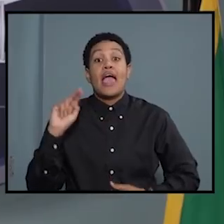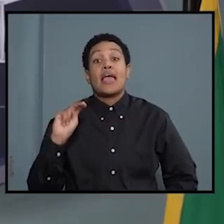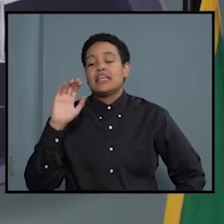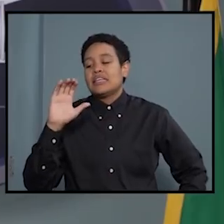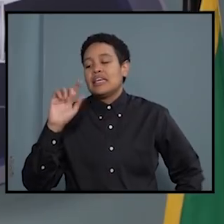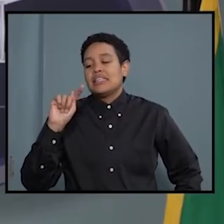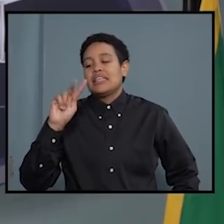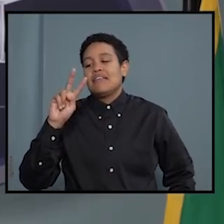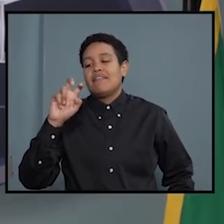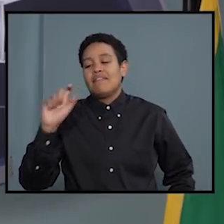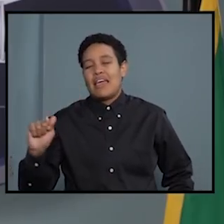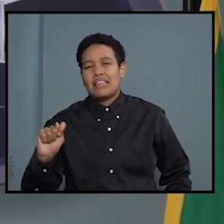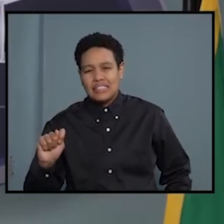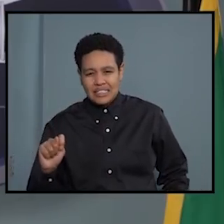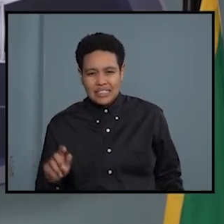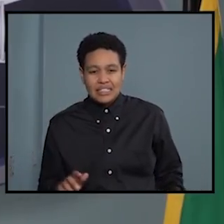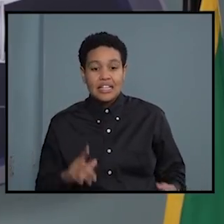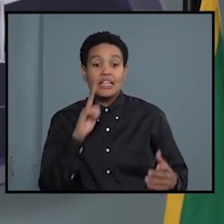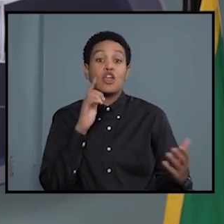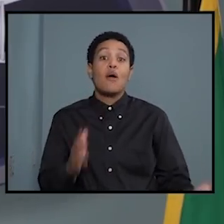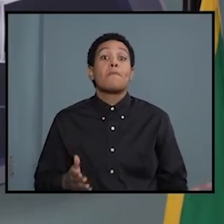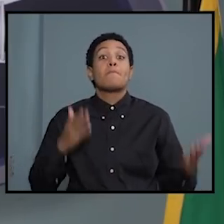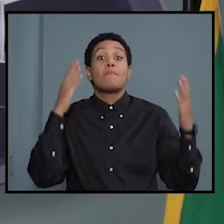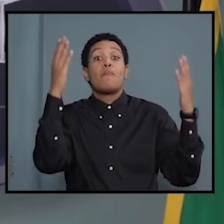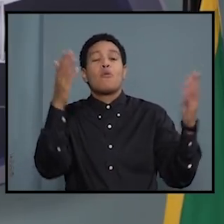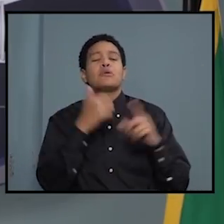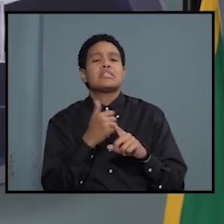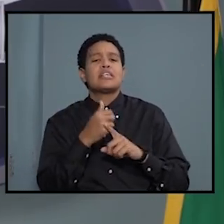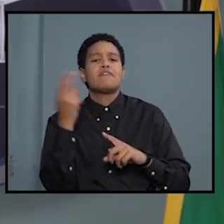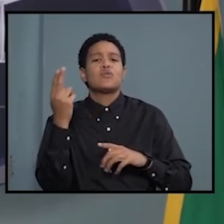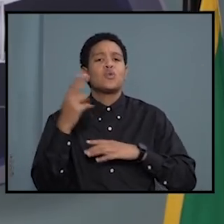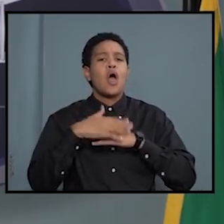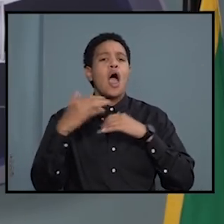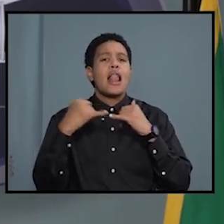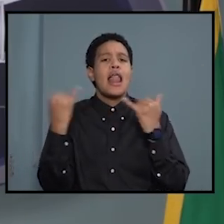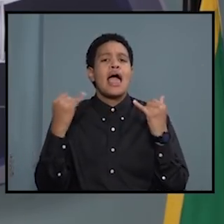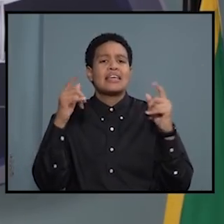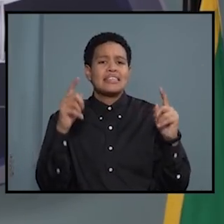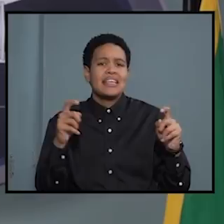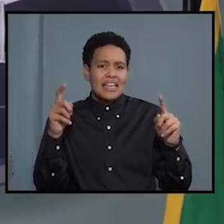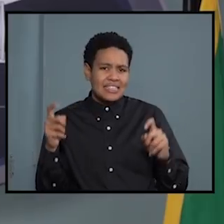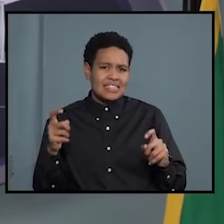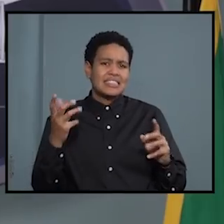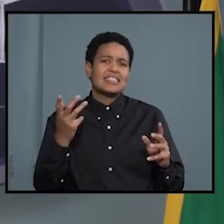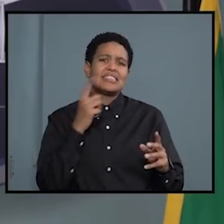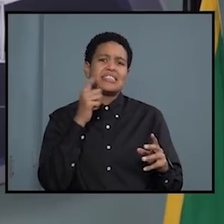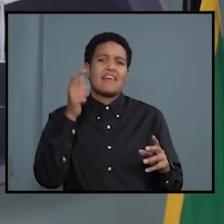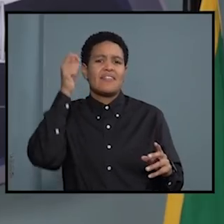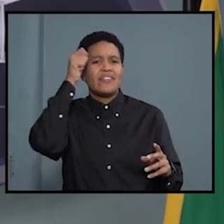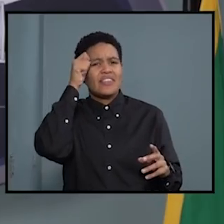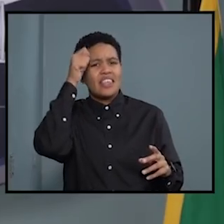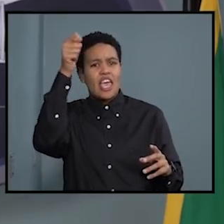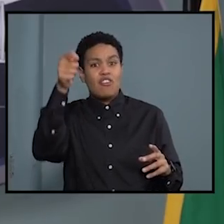NCT-VET, the proposal is to use online testing of the theoretical component of